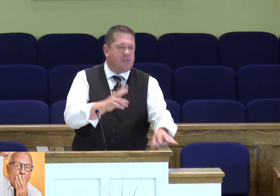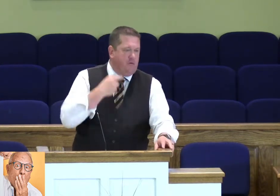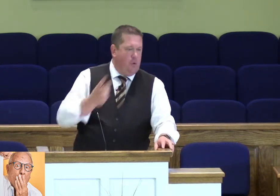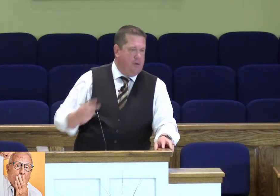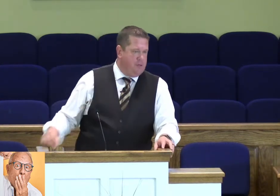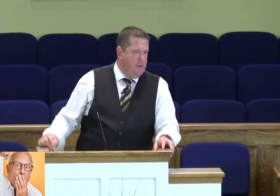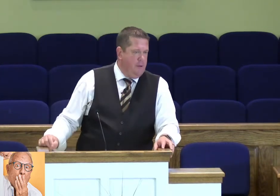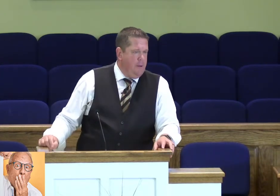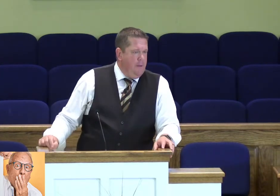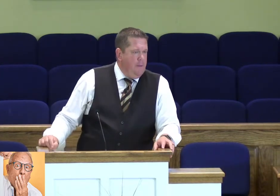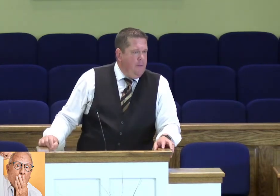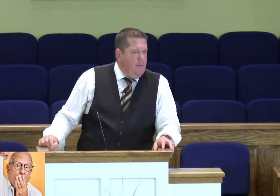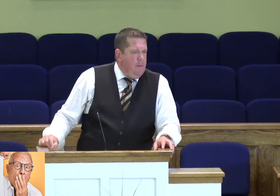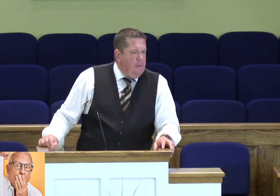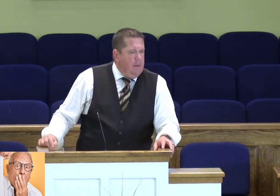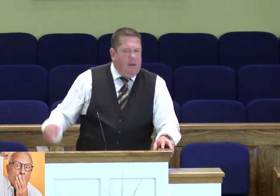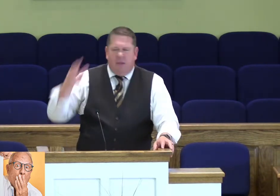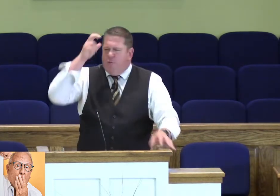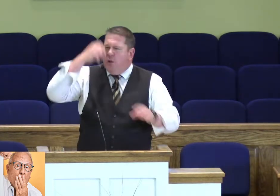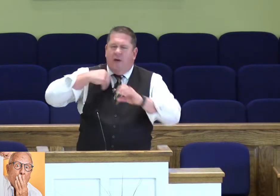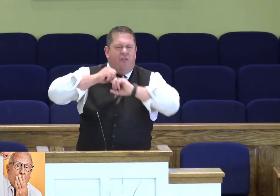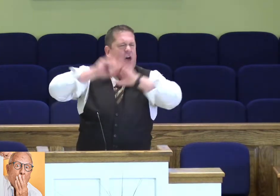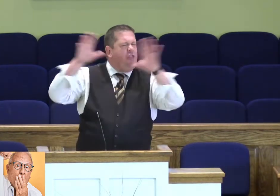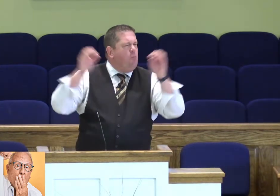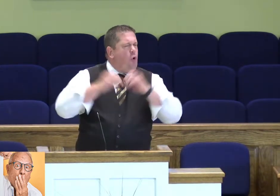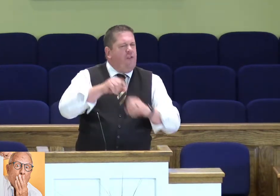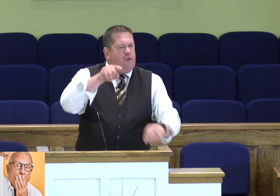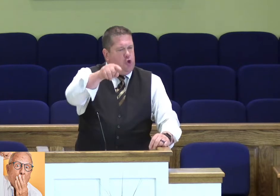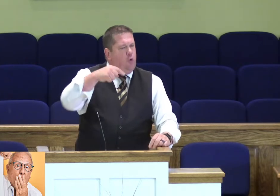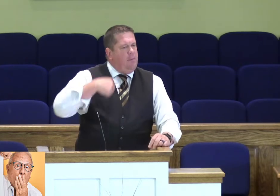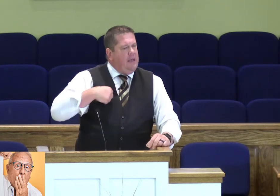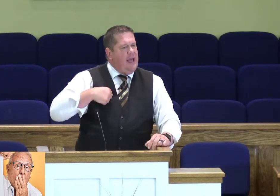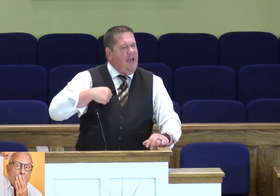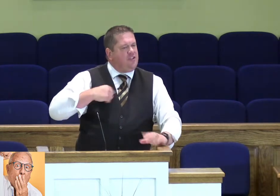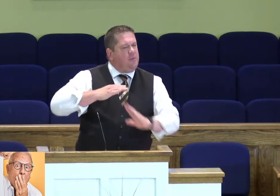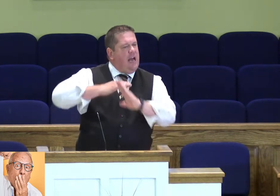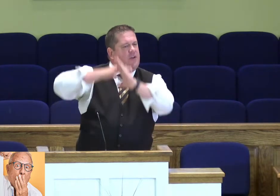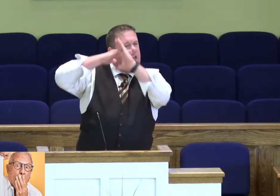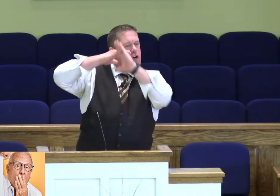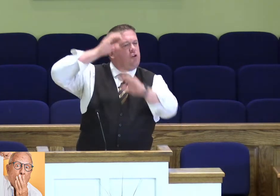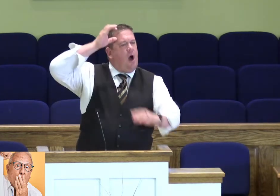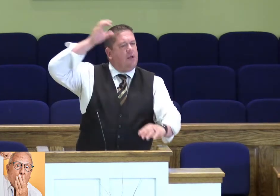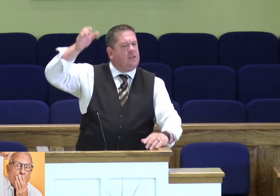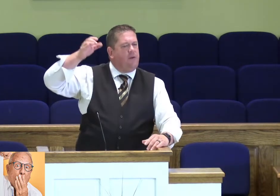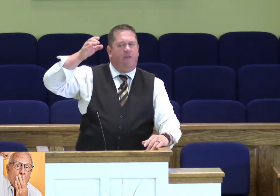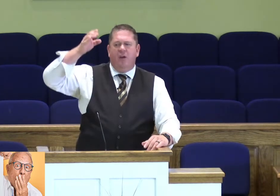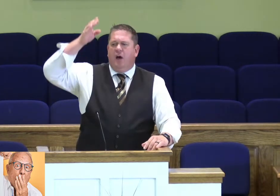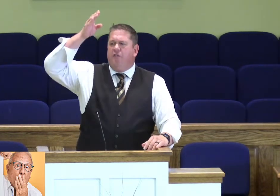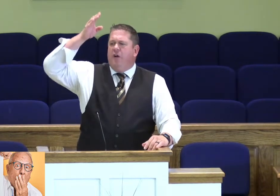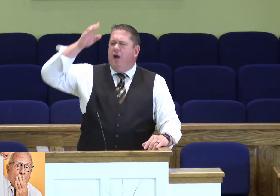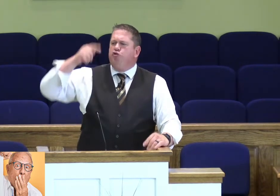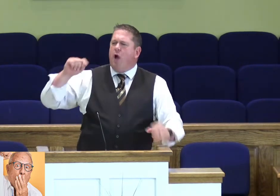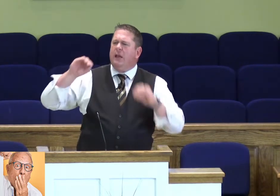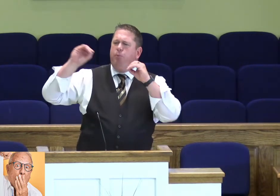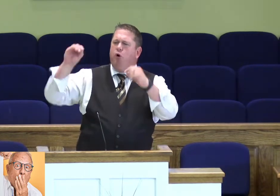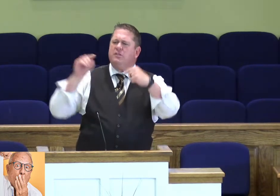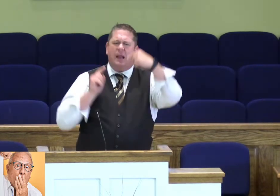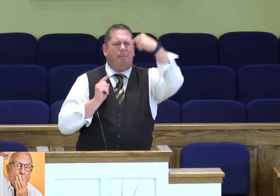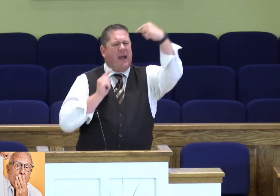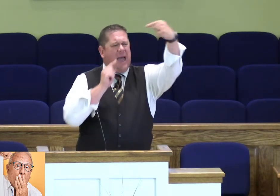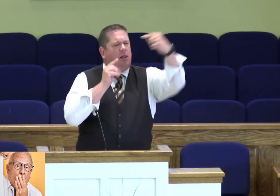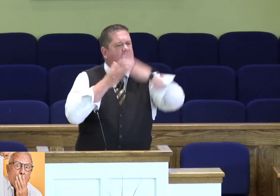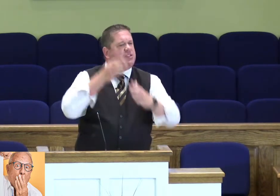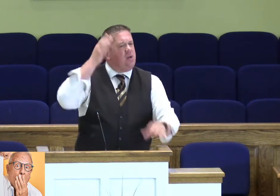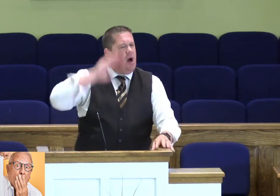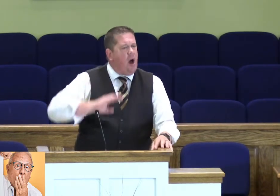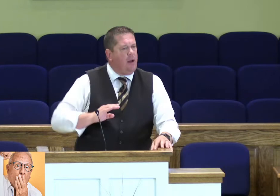God has lost their voice. And the devil would love nothing more than for you and me to have some kind of a hindered concept of trying to put us at